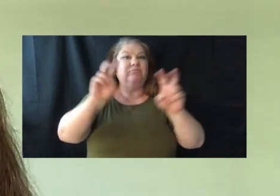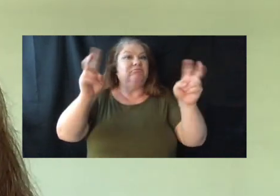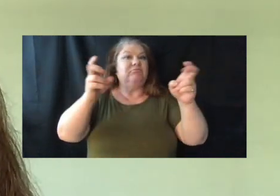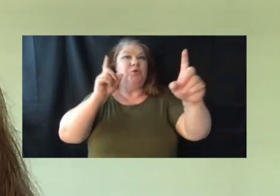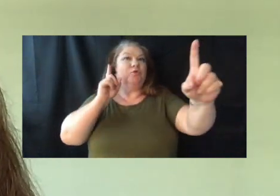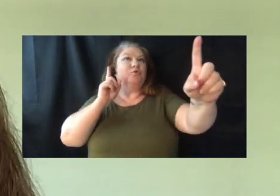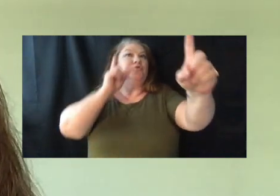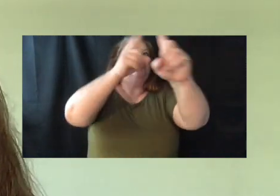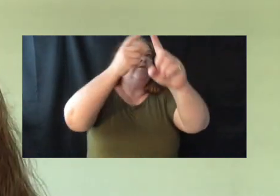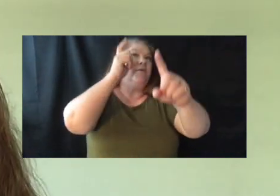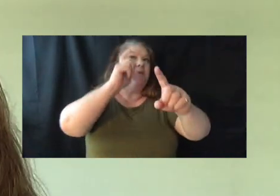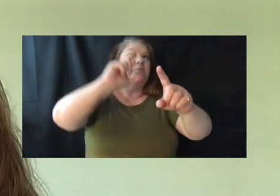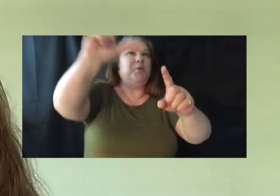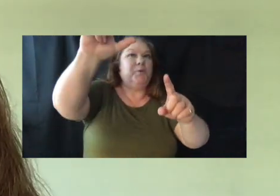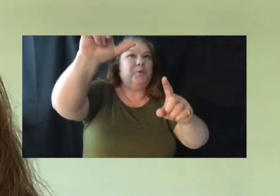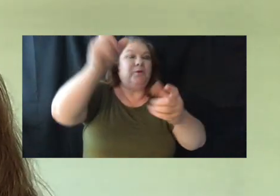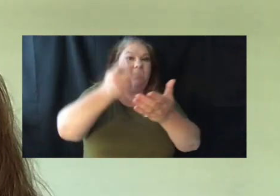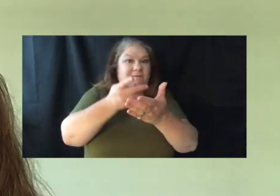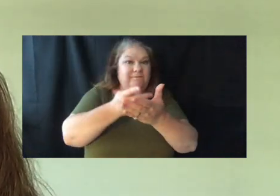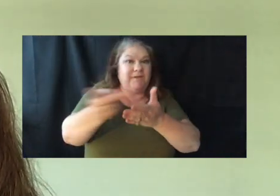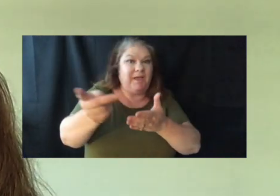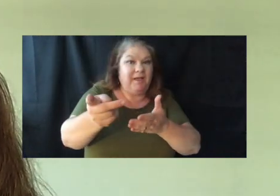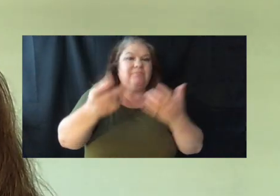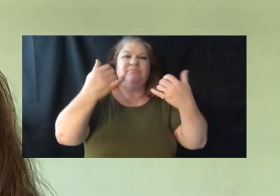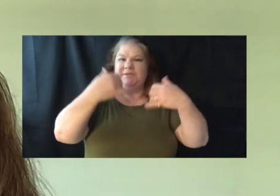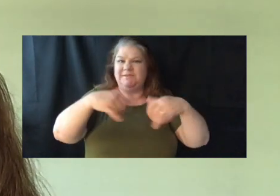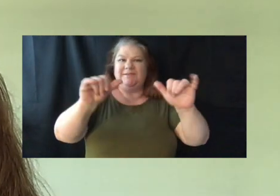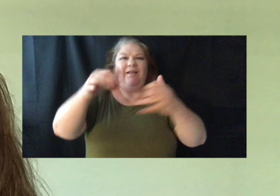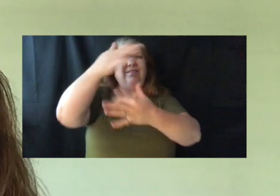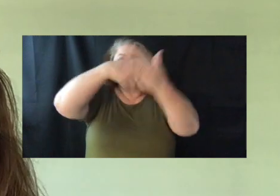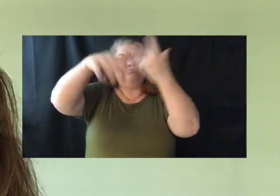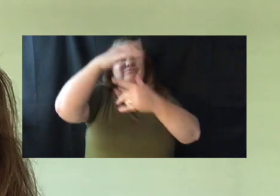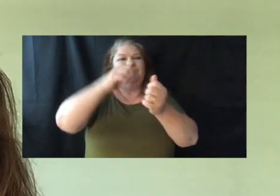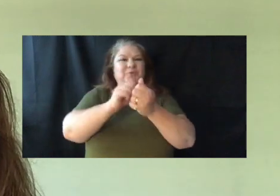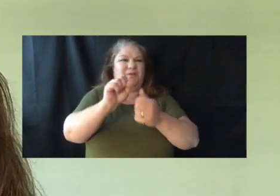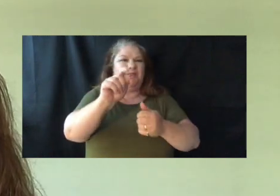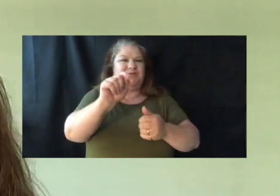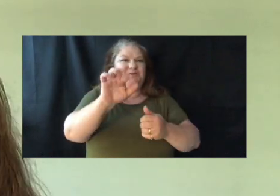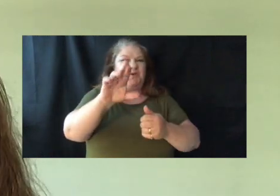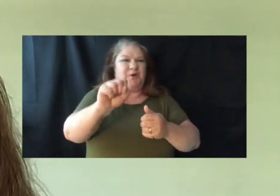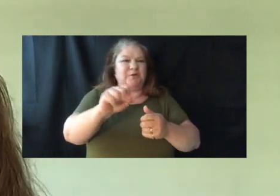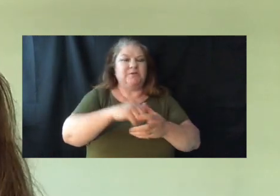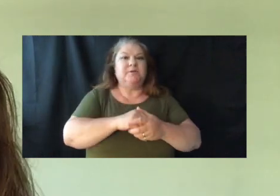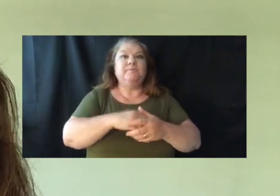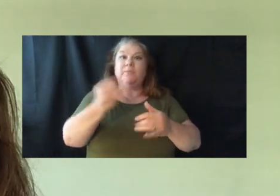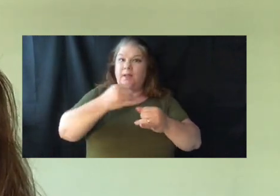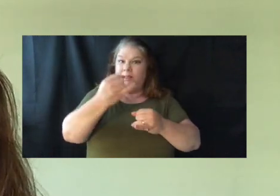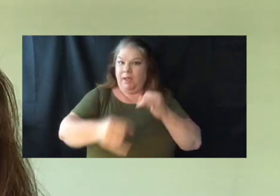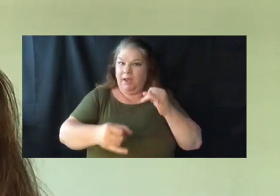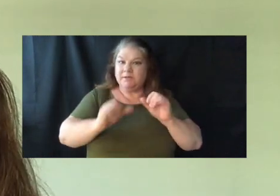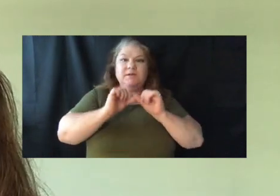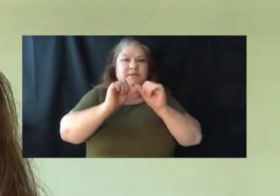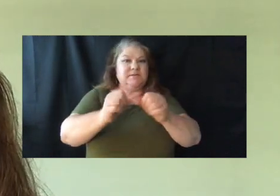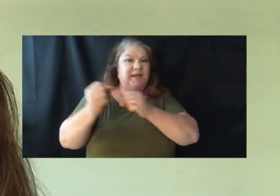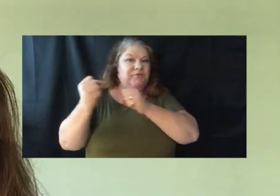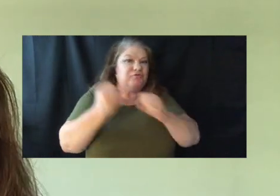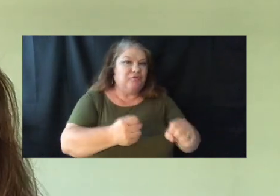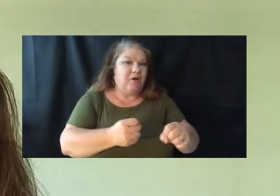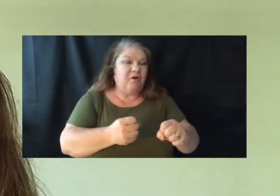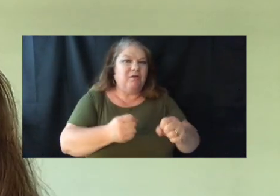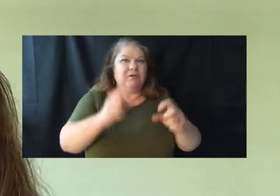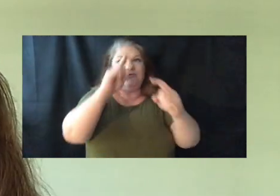for the moon. If you don't make it, you'll still be amongst the stars. Finally, stay